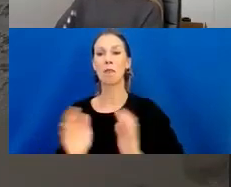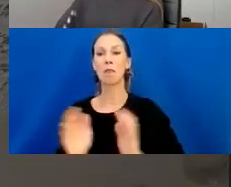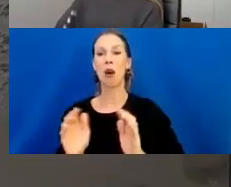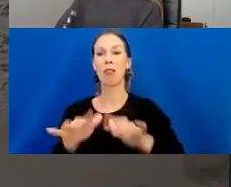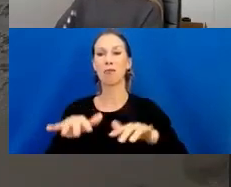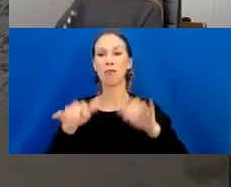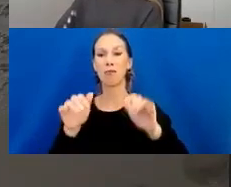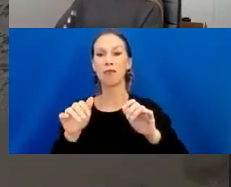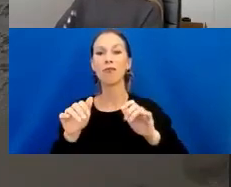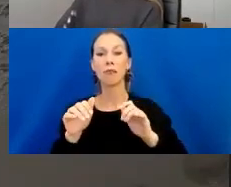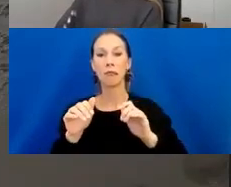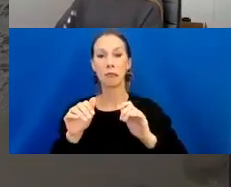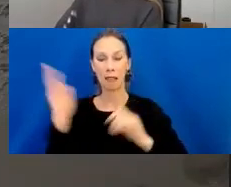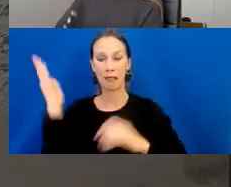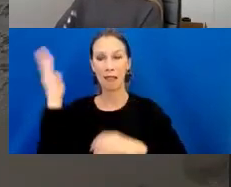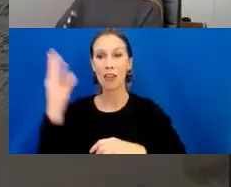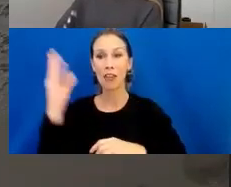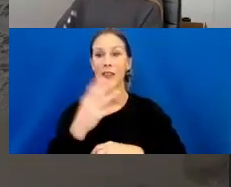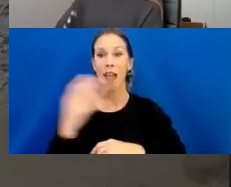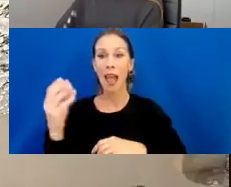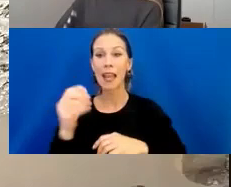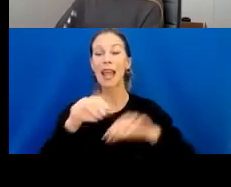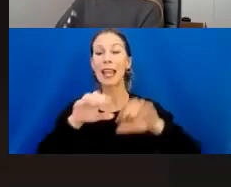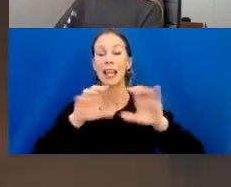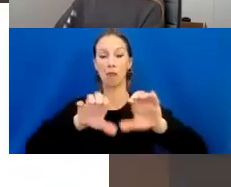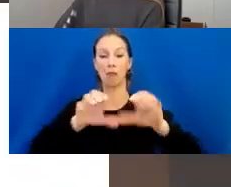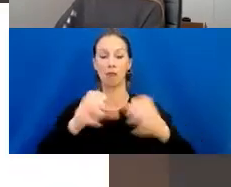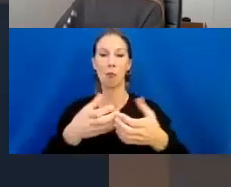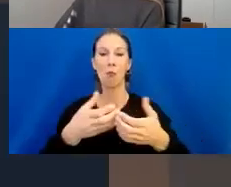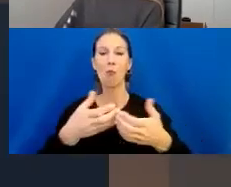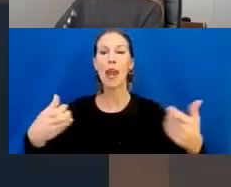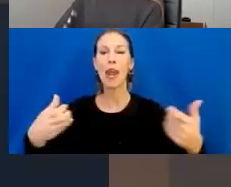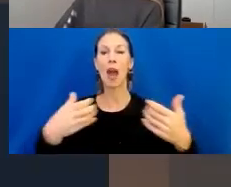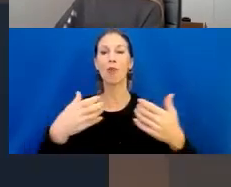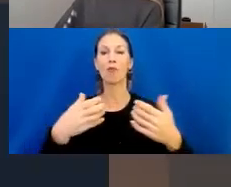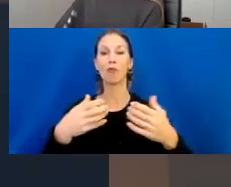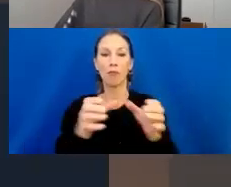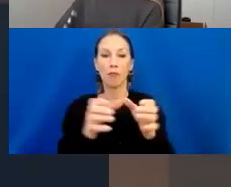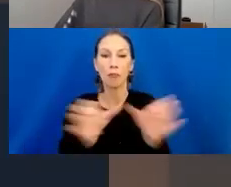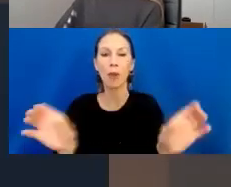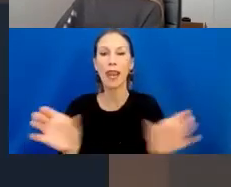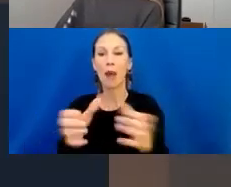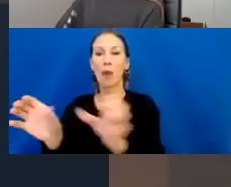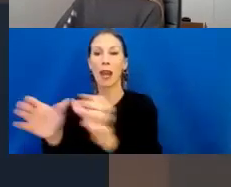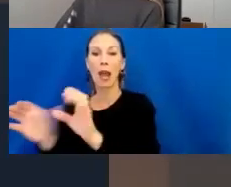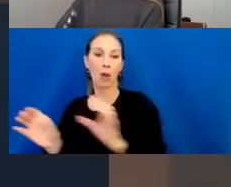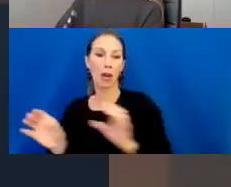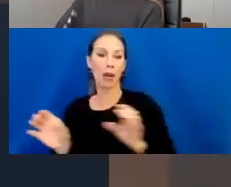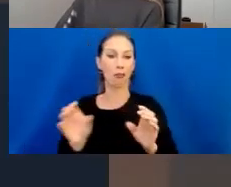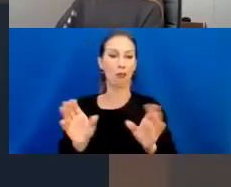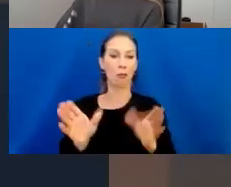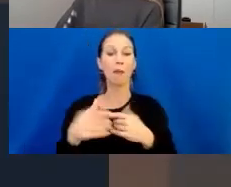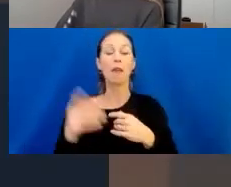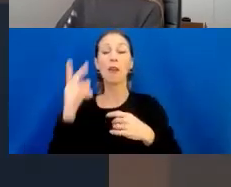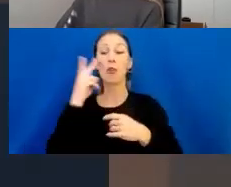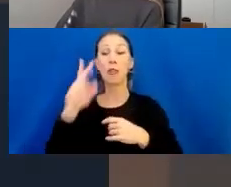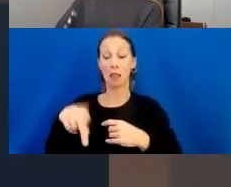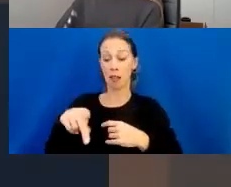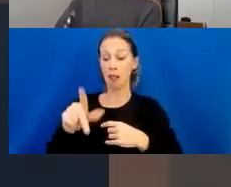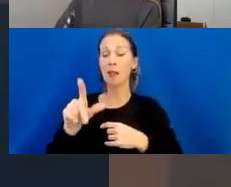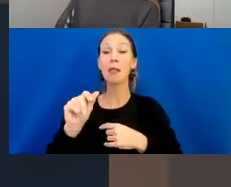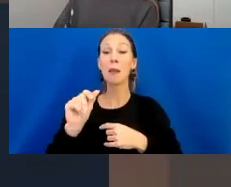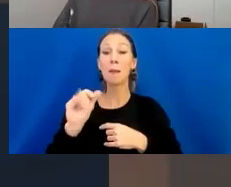as any breakouts off of a main session. So I've clicked the play button next to the session I want to go